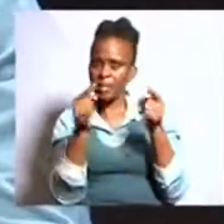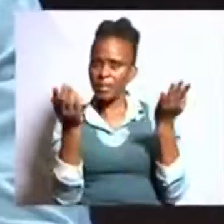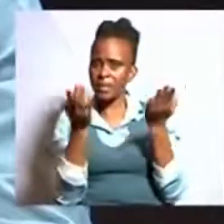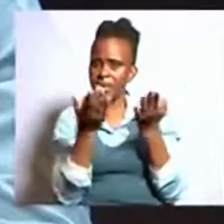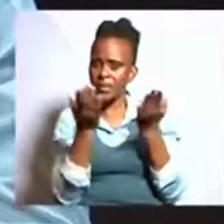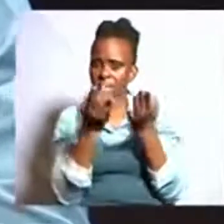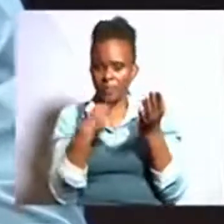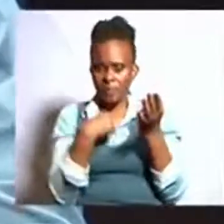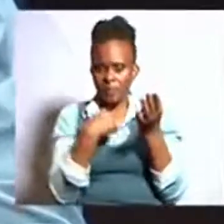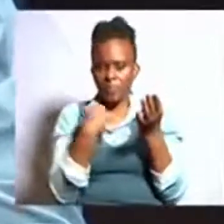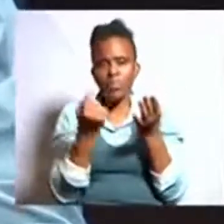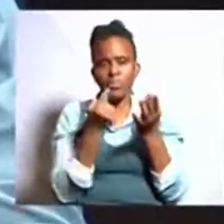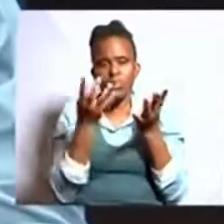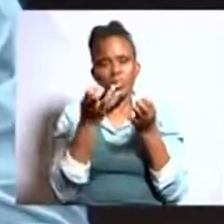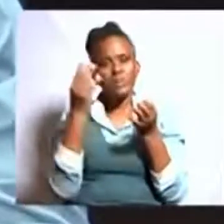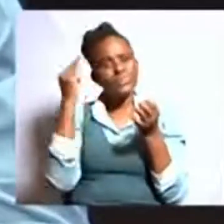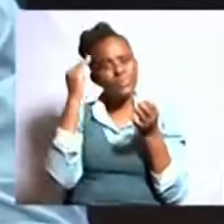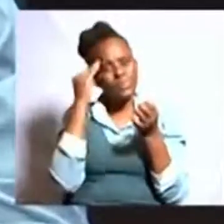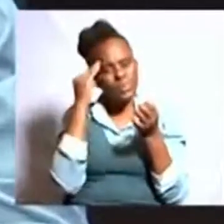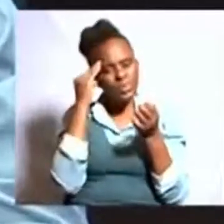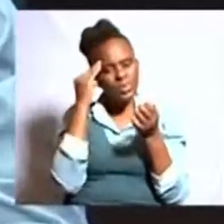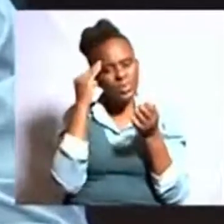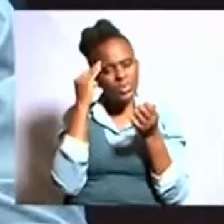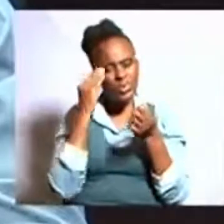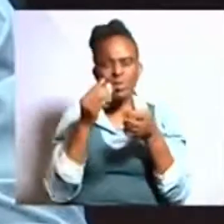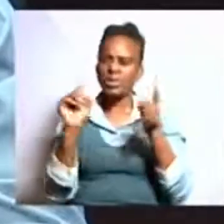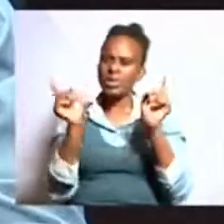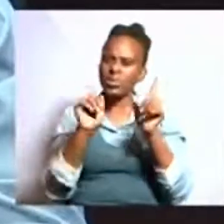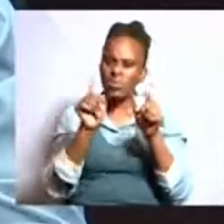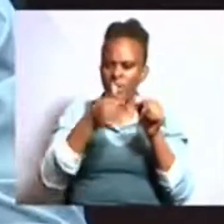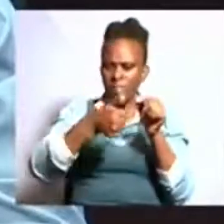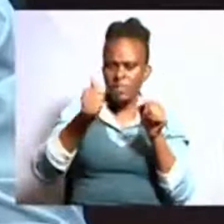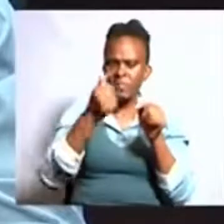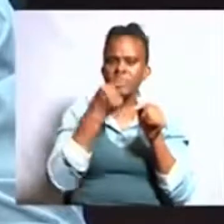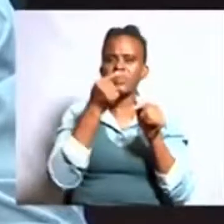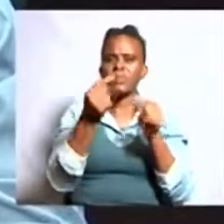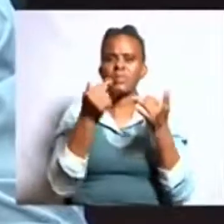I just want to find out where you are saying